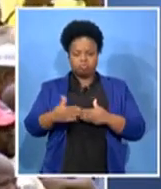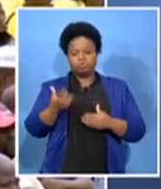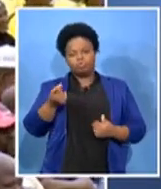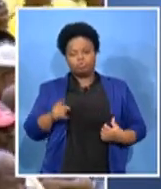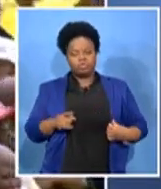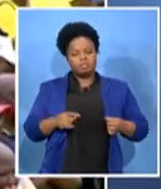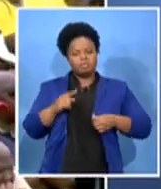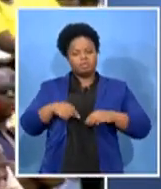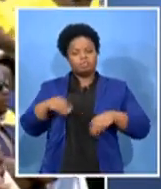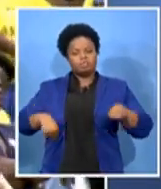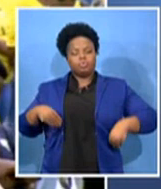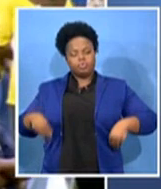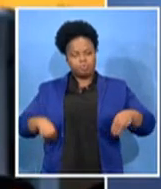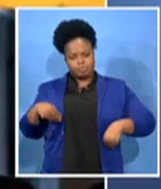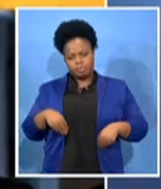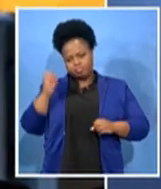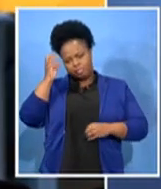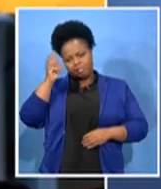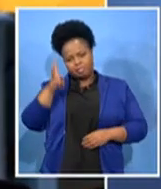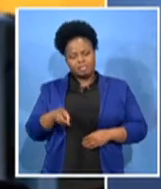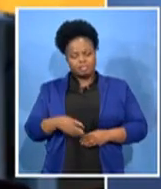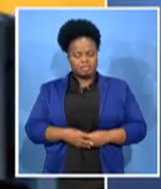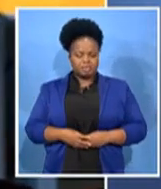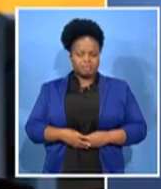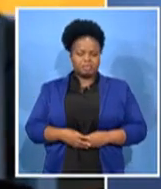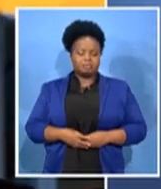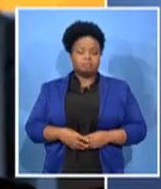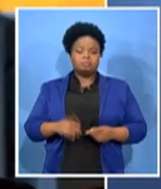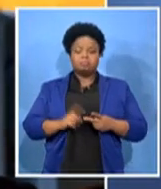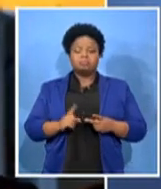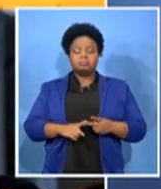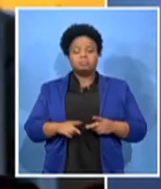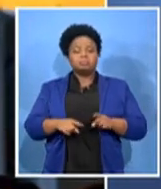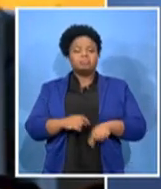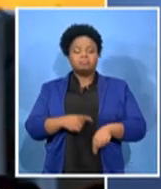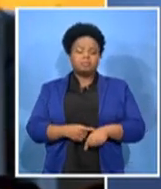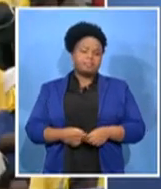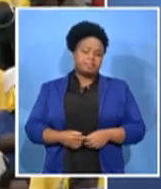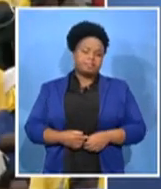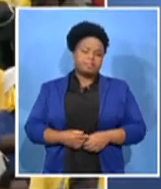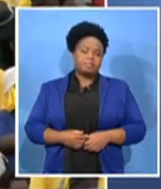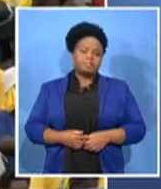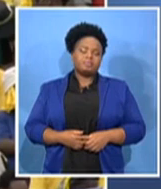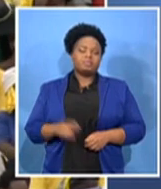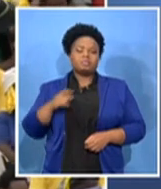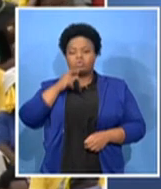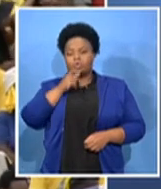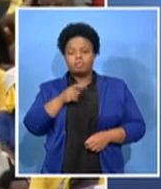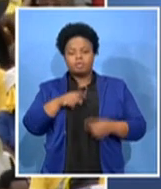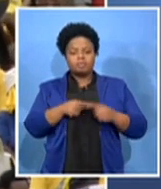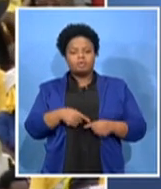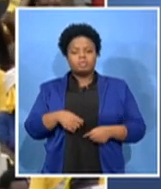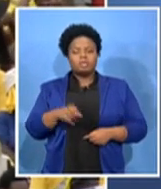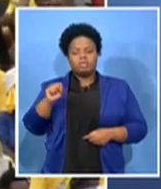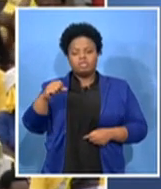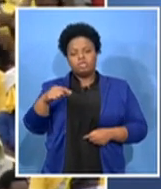And perhaps even going as far as touching on the issue of the Secretary General of the party who is